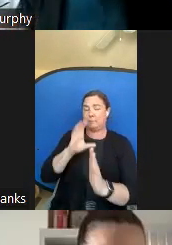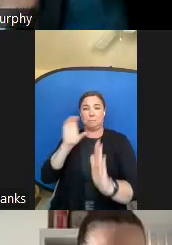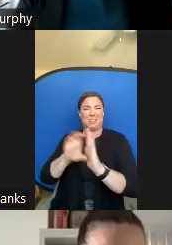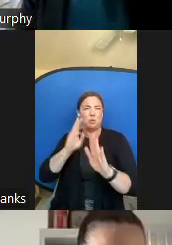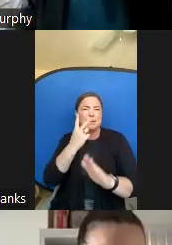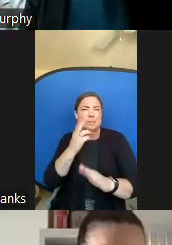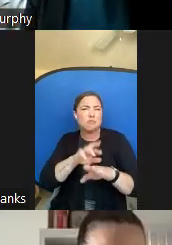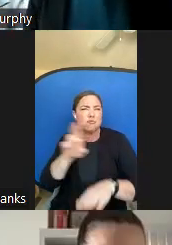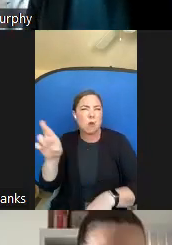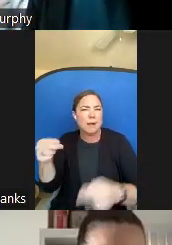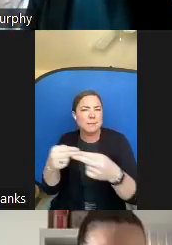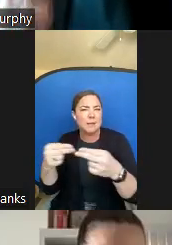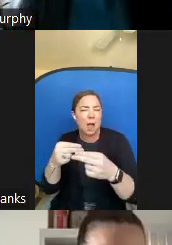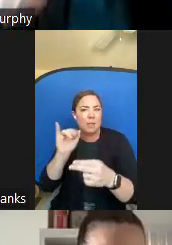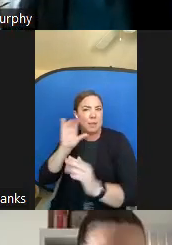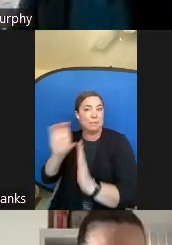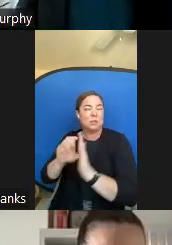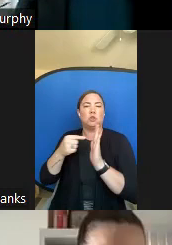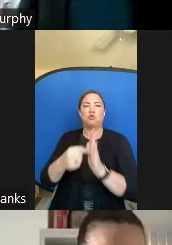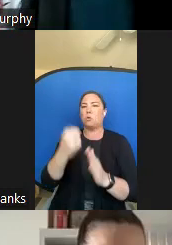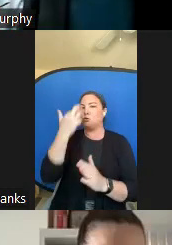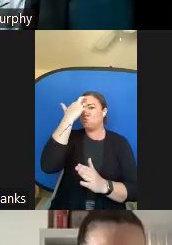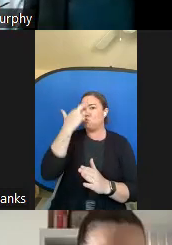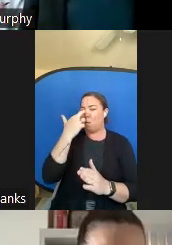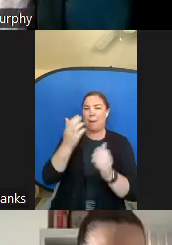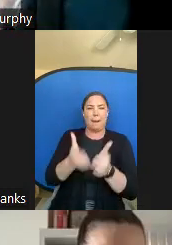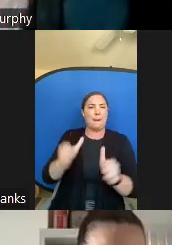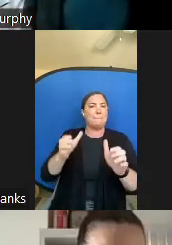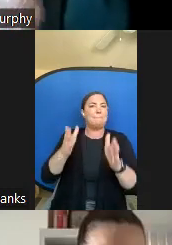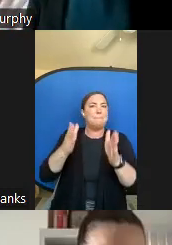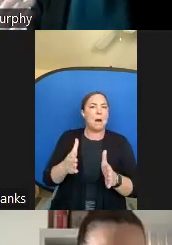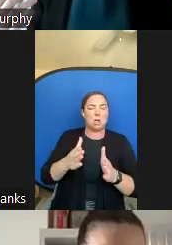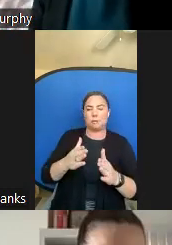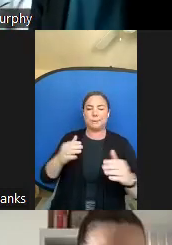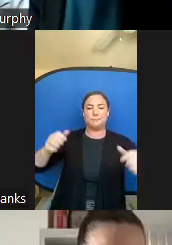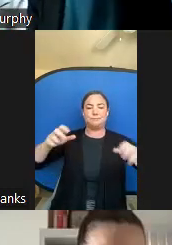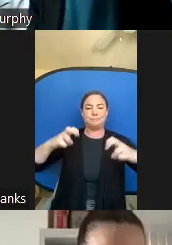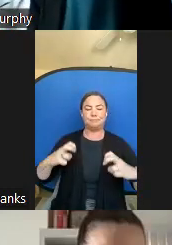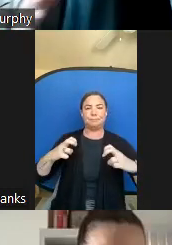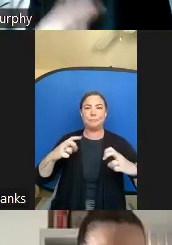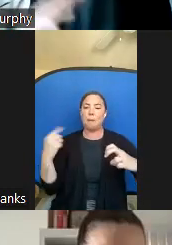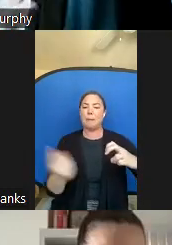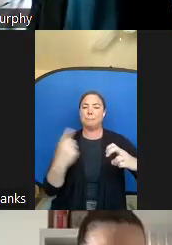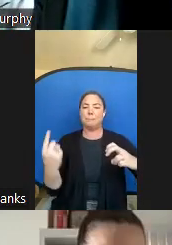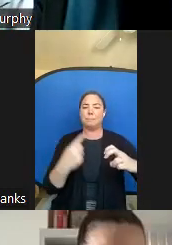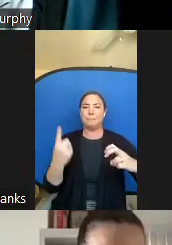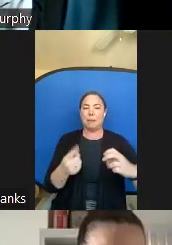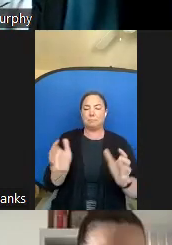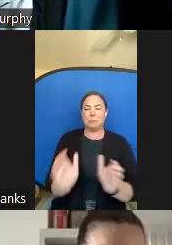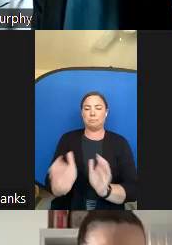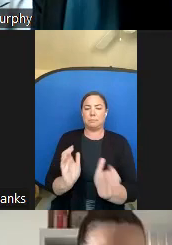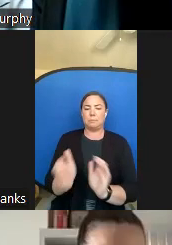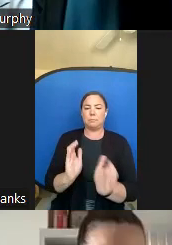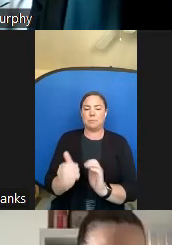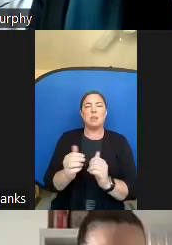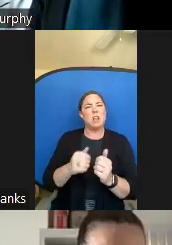slide show Roman potters at their wheels in ways that seem to be consistent with hand or rod